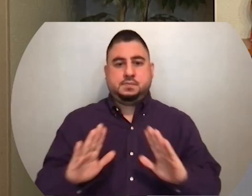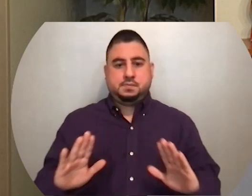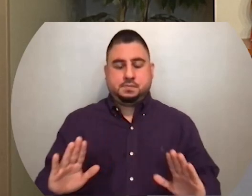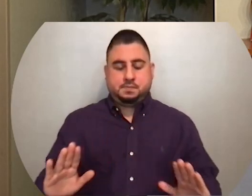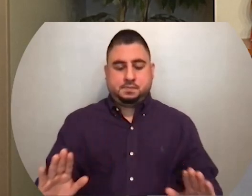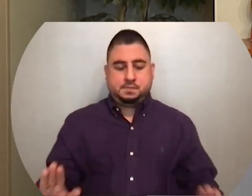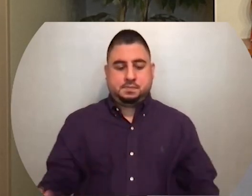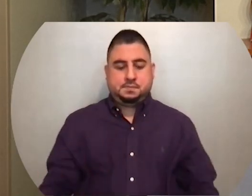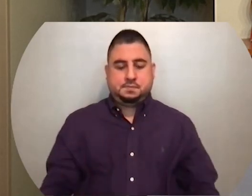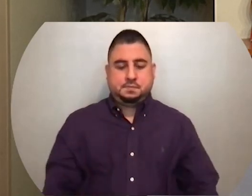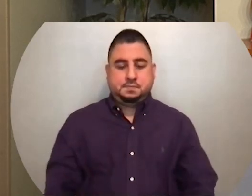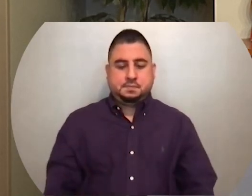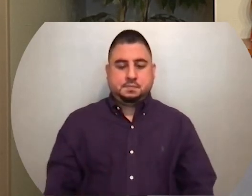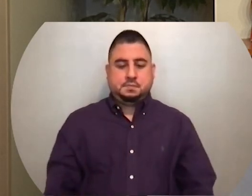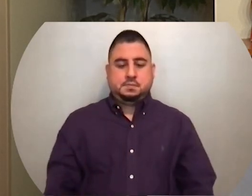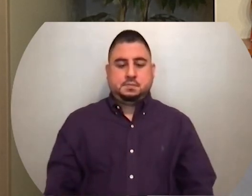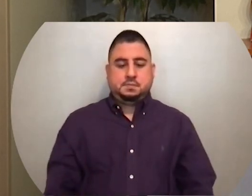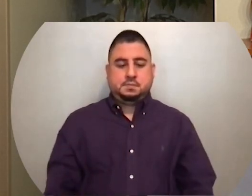us